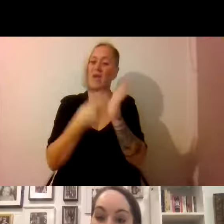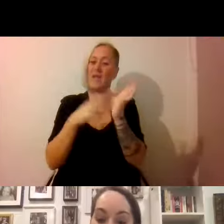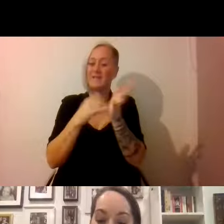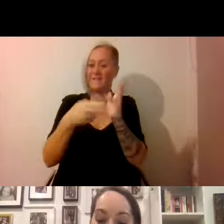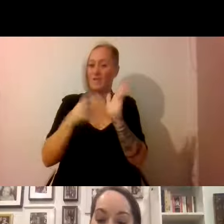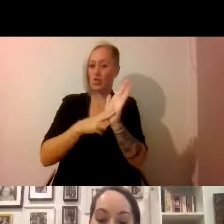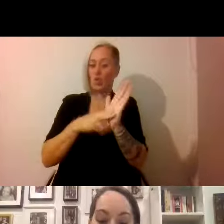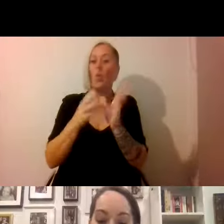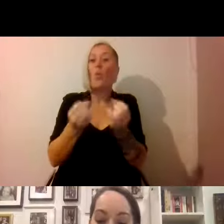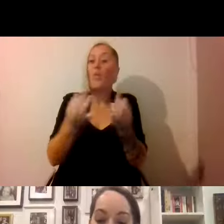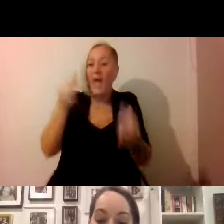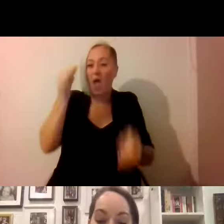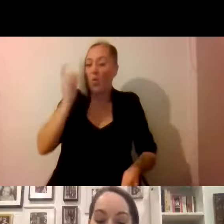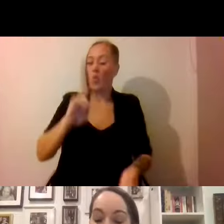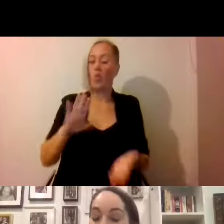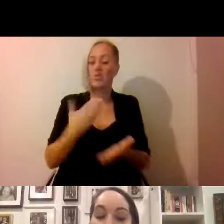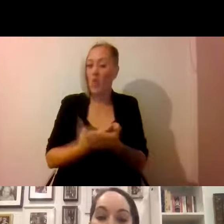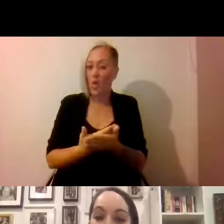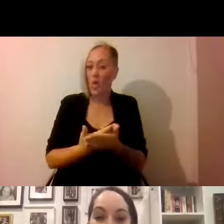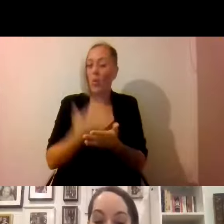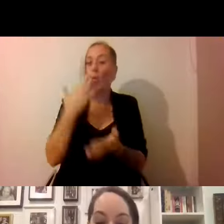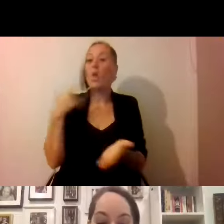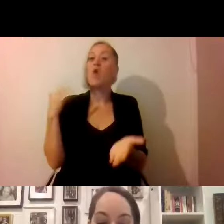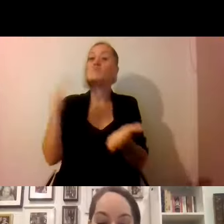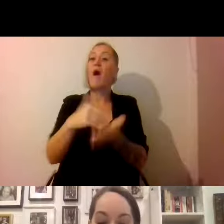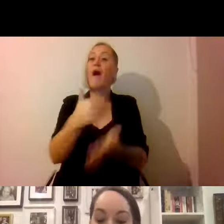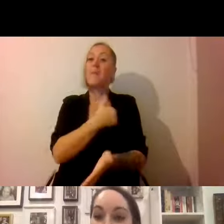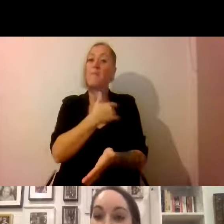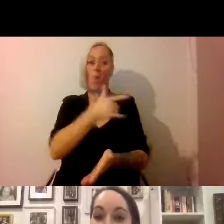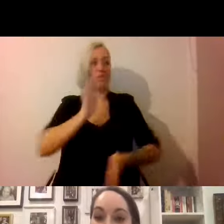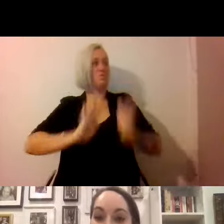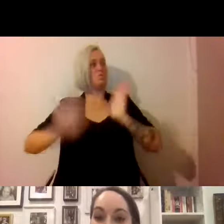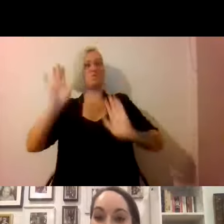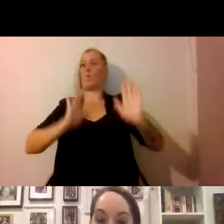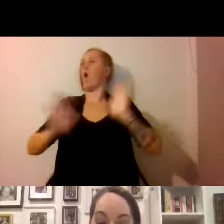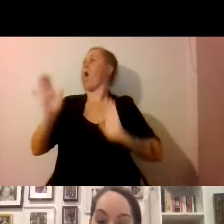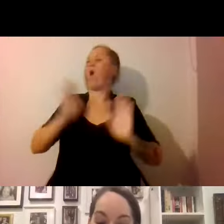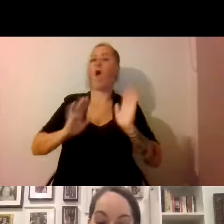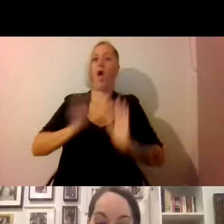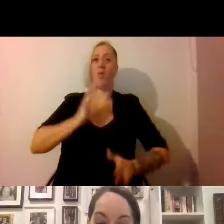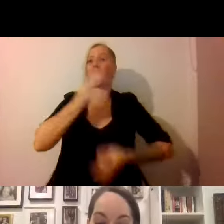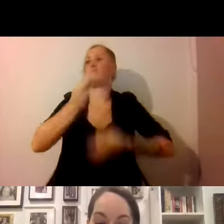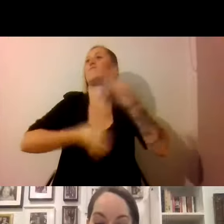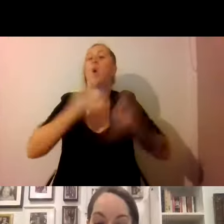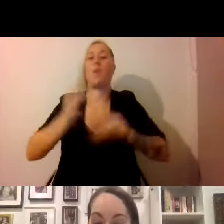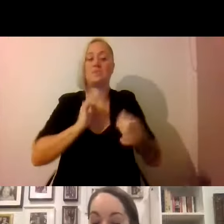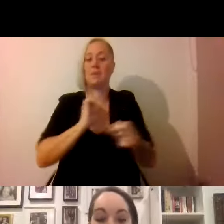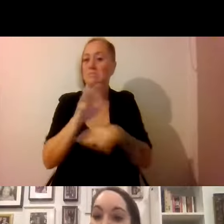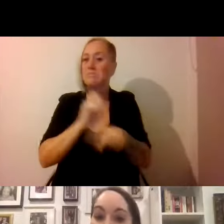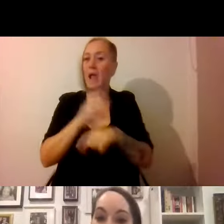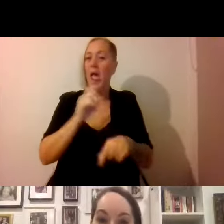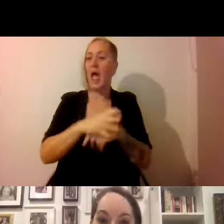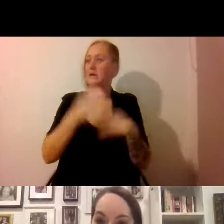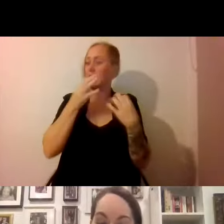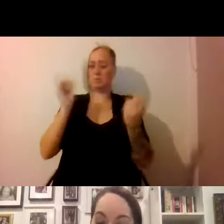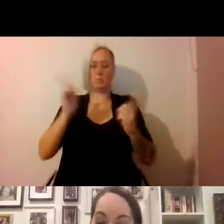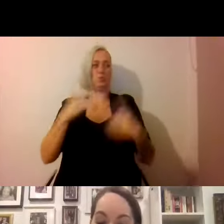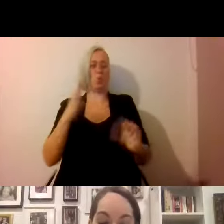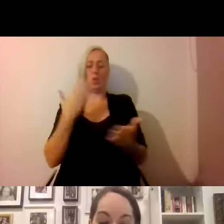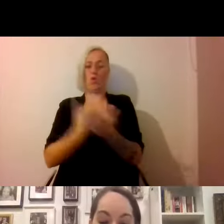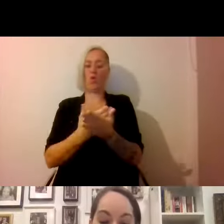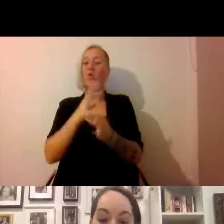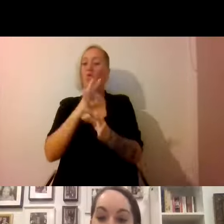time I arrived in the morning, he was wild with panic, vomiting blood and begging for answers. Nobody had explained